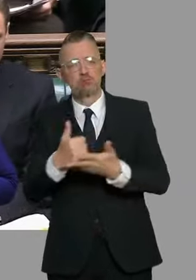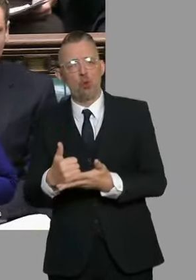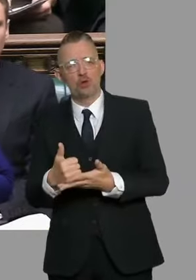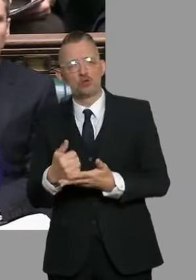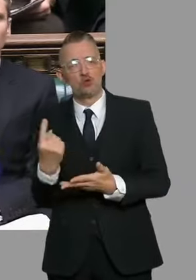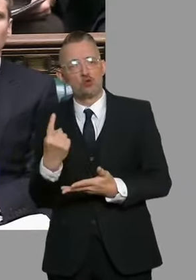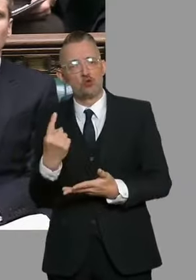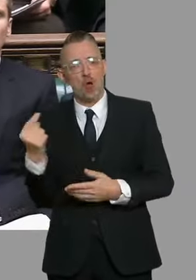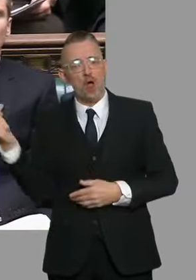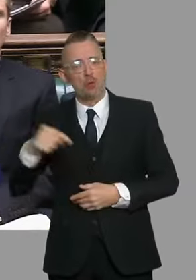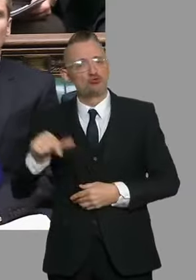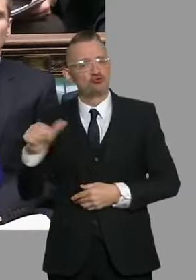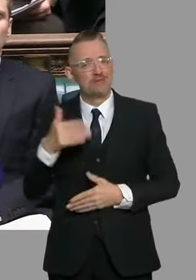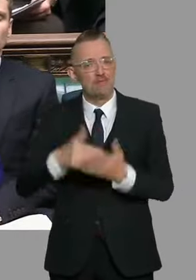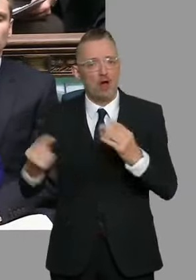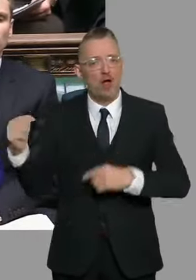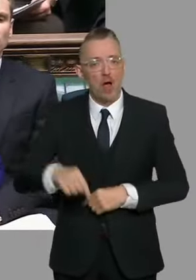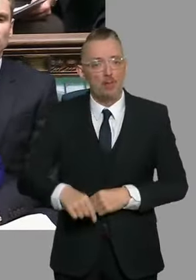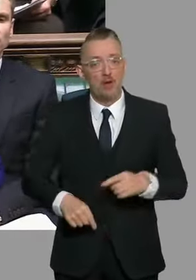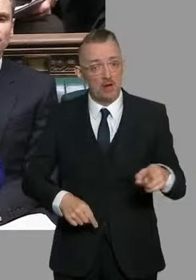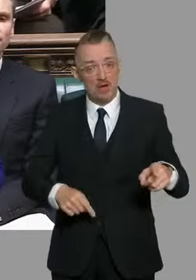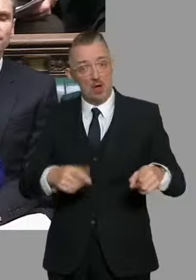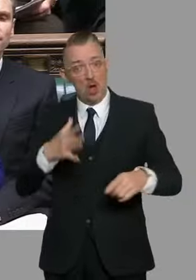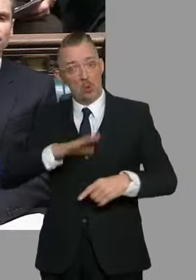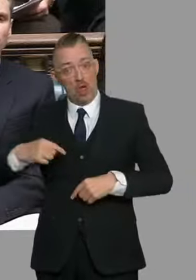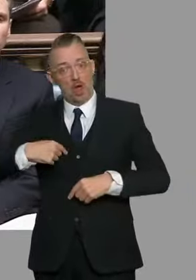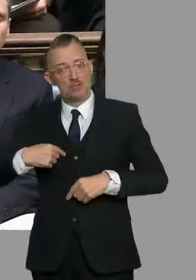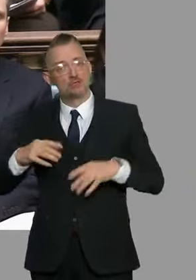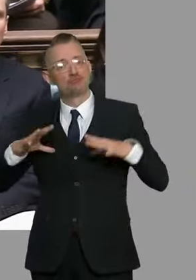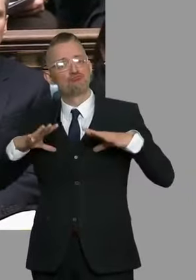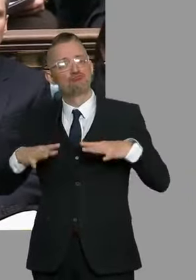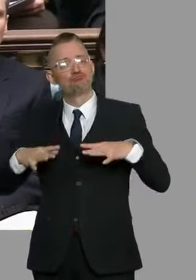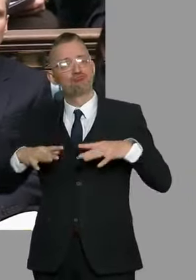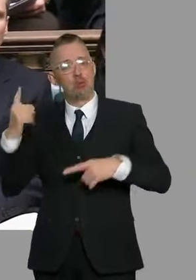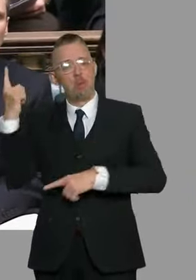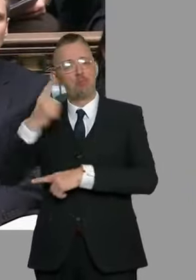relax immigration. But as he's so keen to talk about the past,